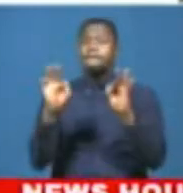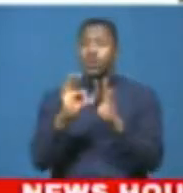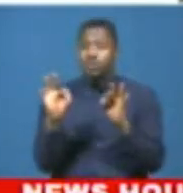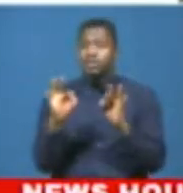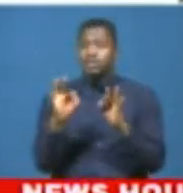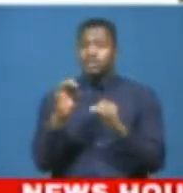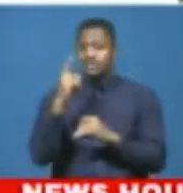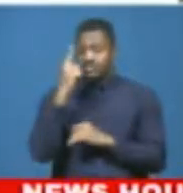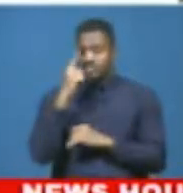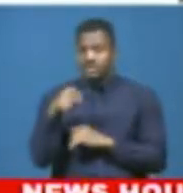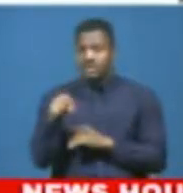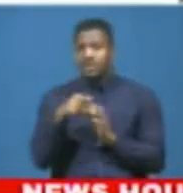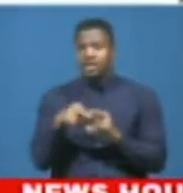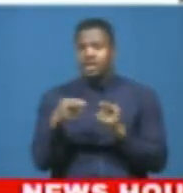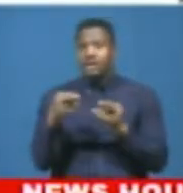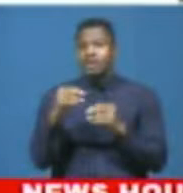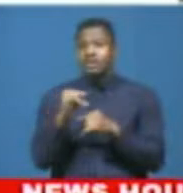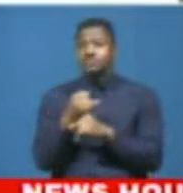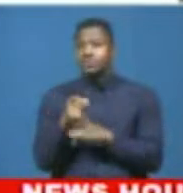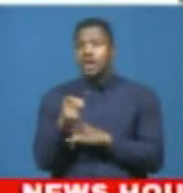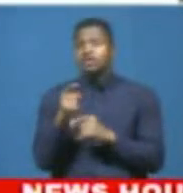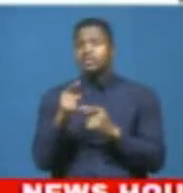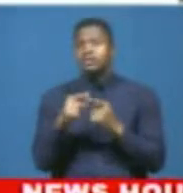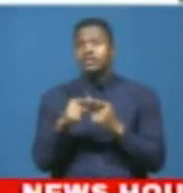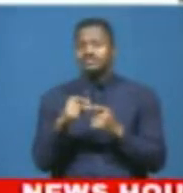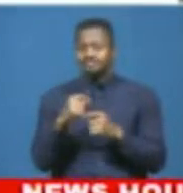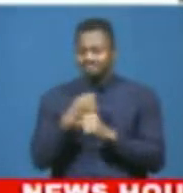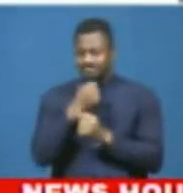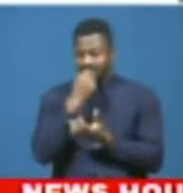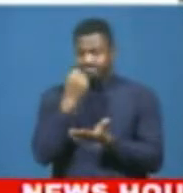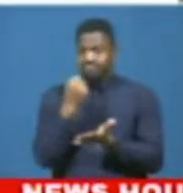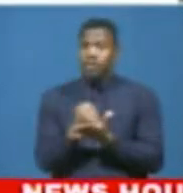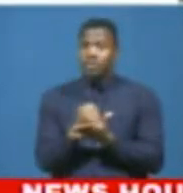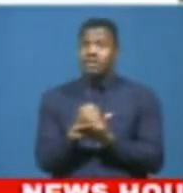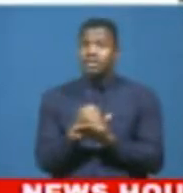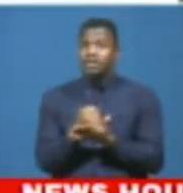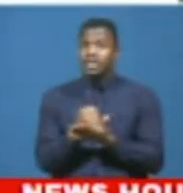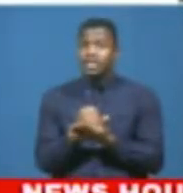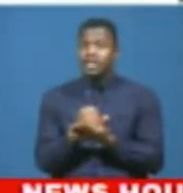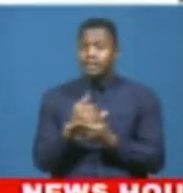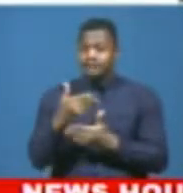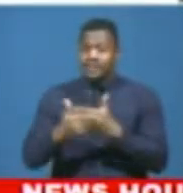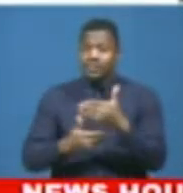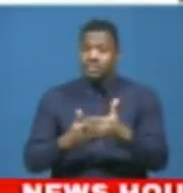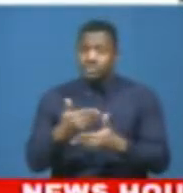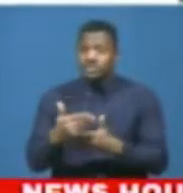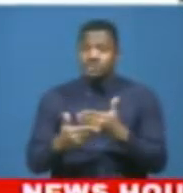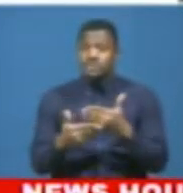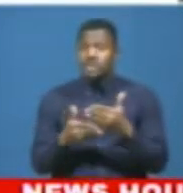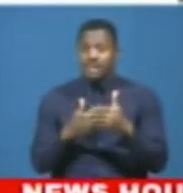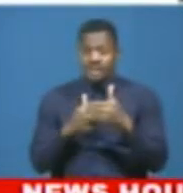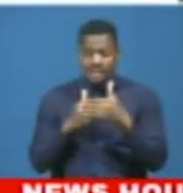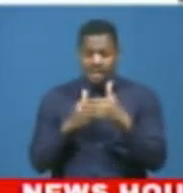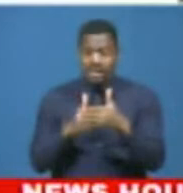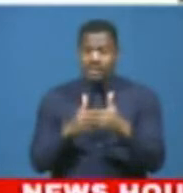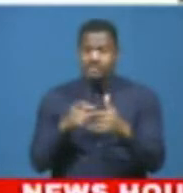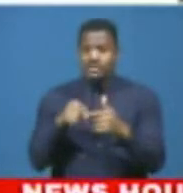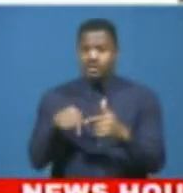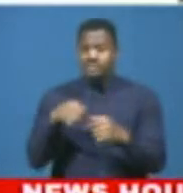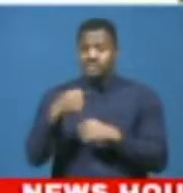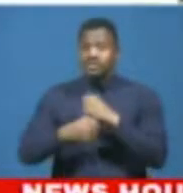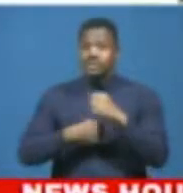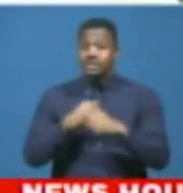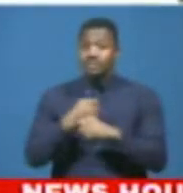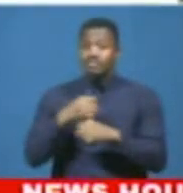that revered institution to ensure that the processes leading to this year's